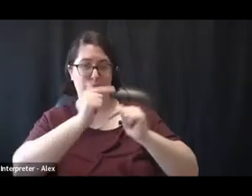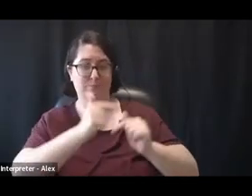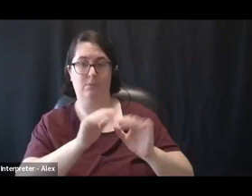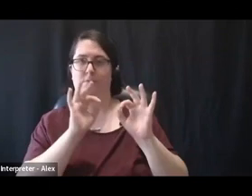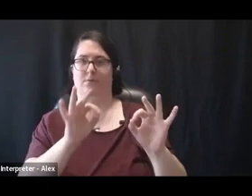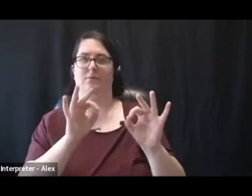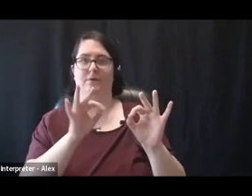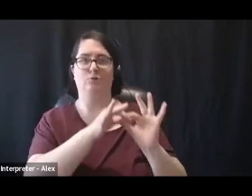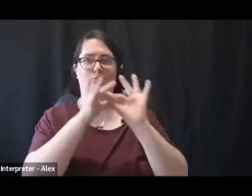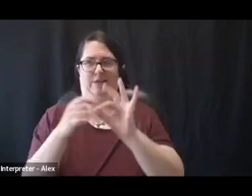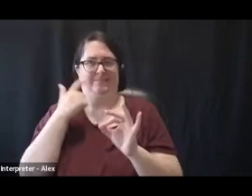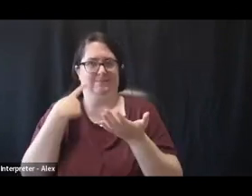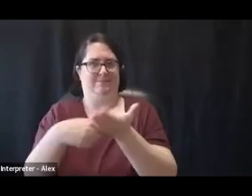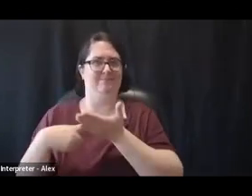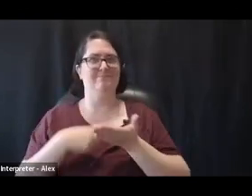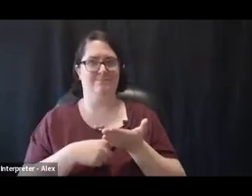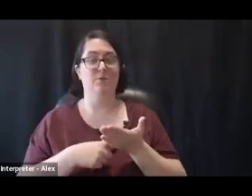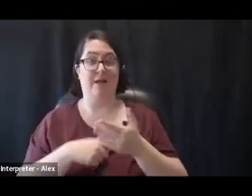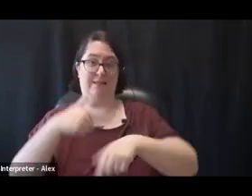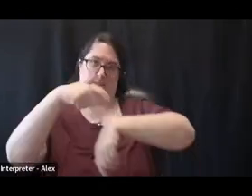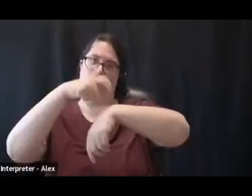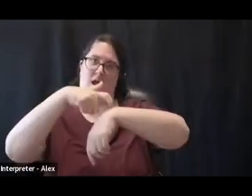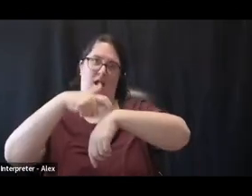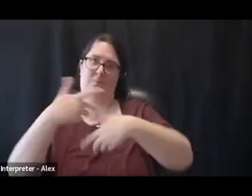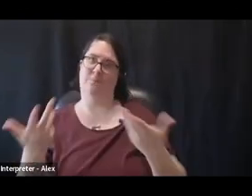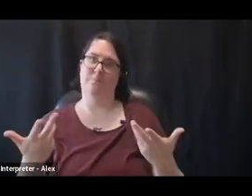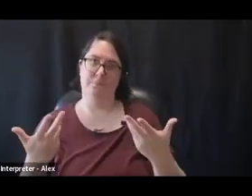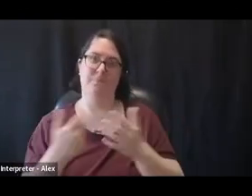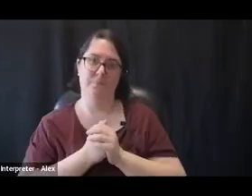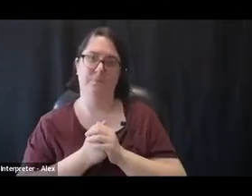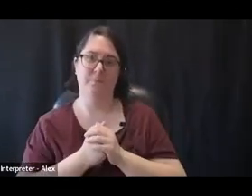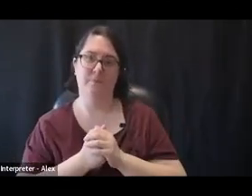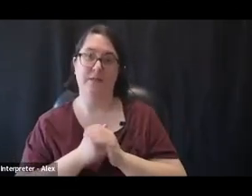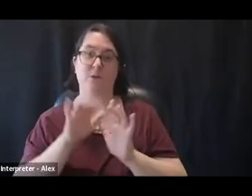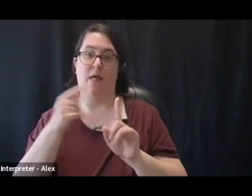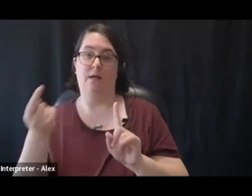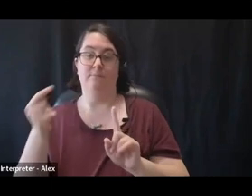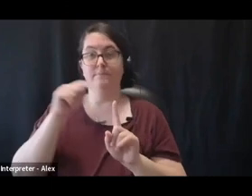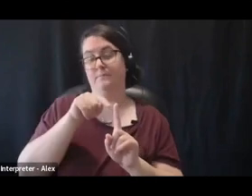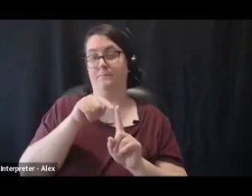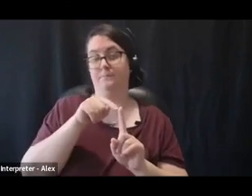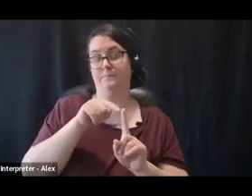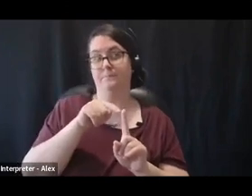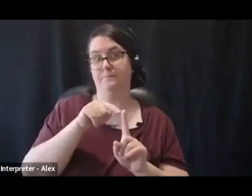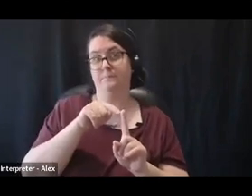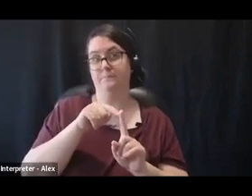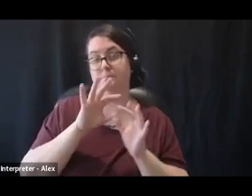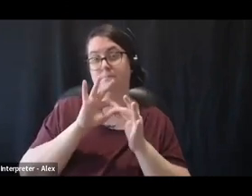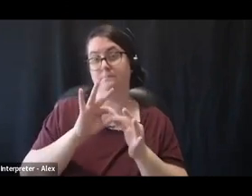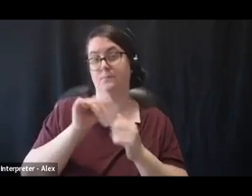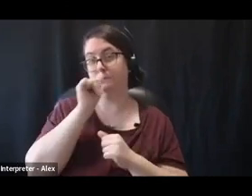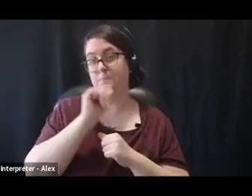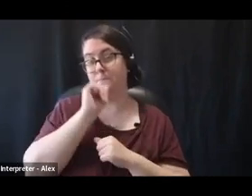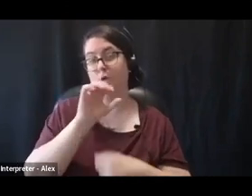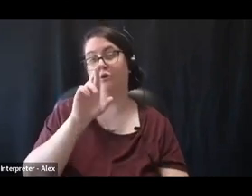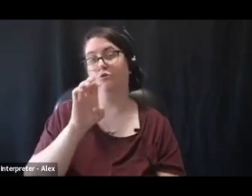is related to what we just said, right? But yeah, it takes a lot of time, and that brings me maybe to the question of resilience, right?